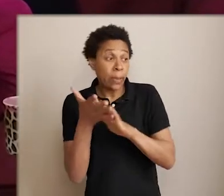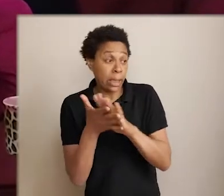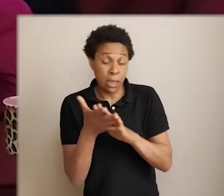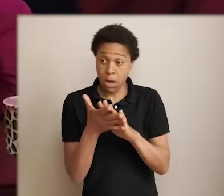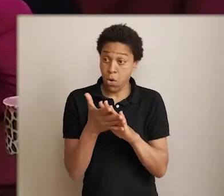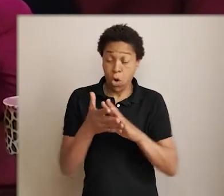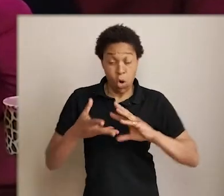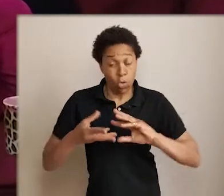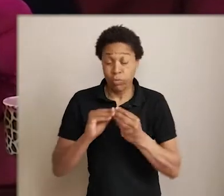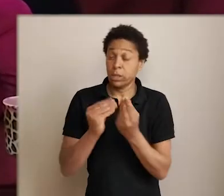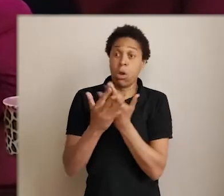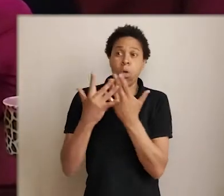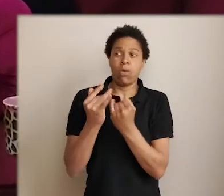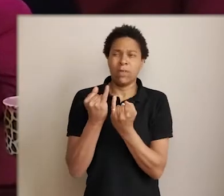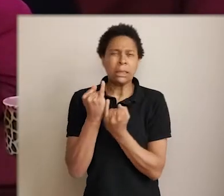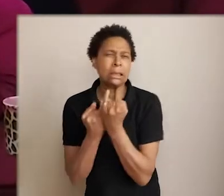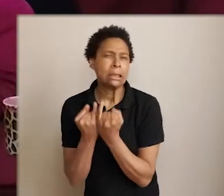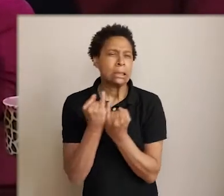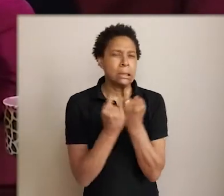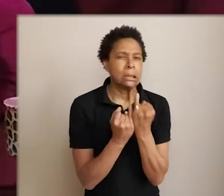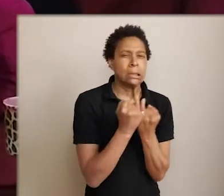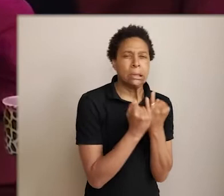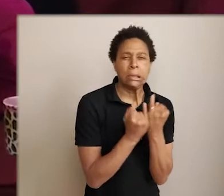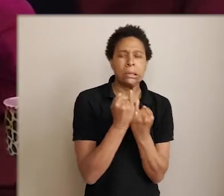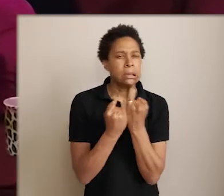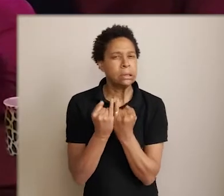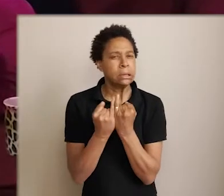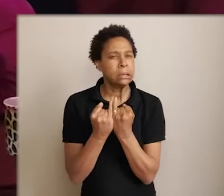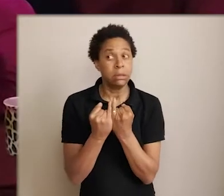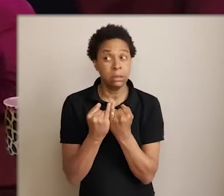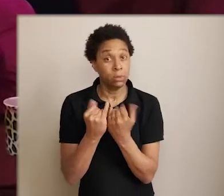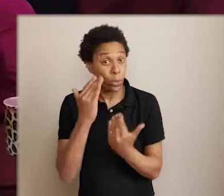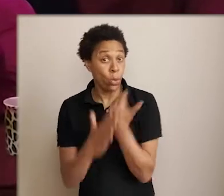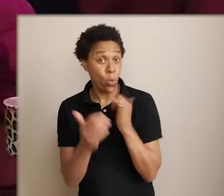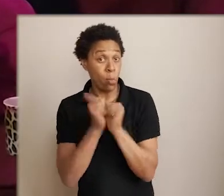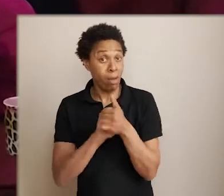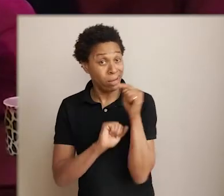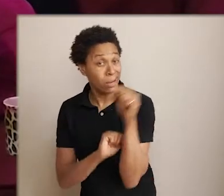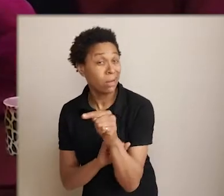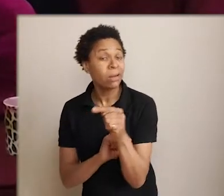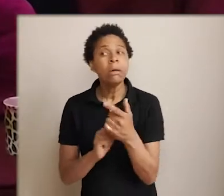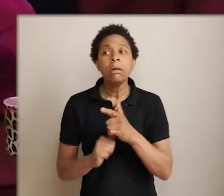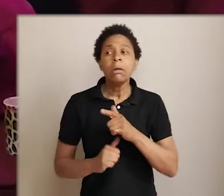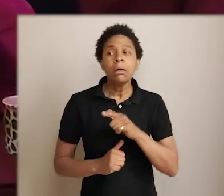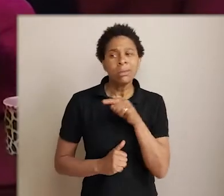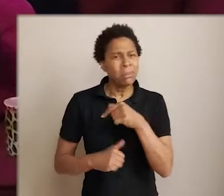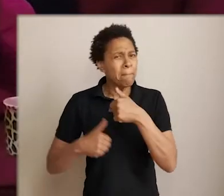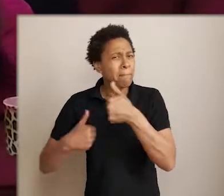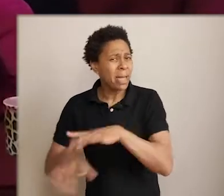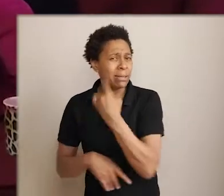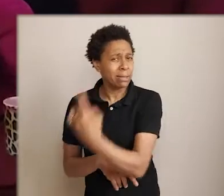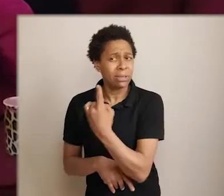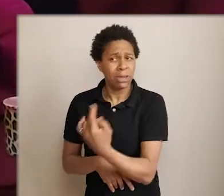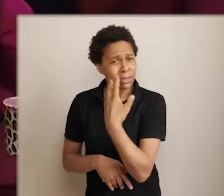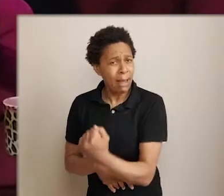this caused quite a lot of friction with my new partner because they'd already got